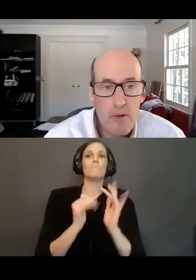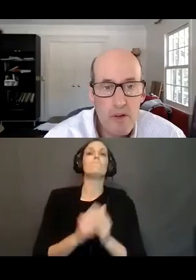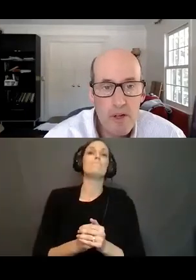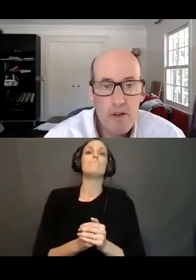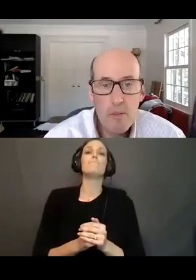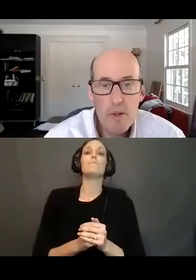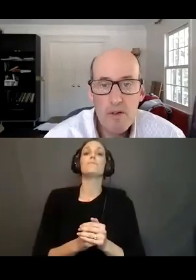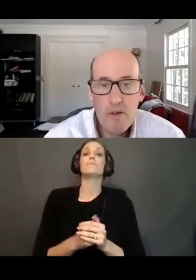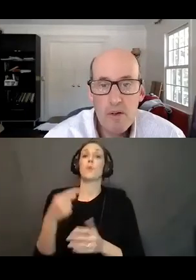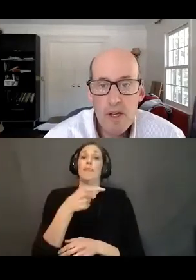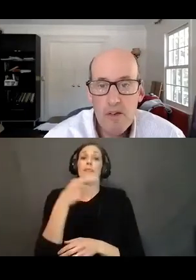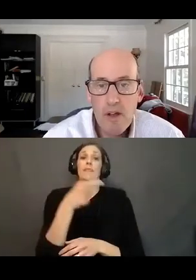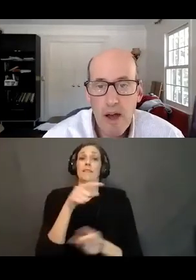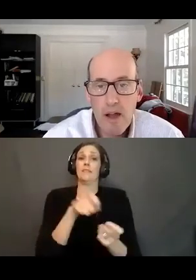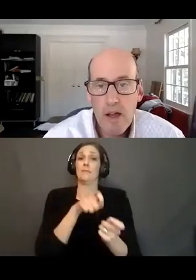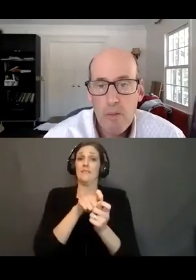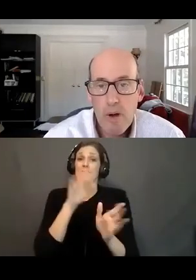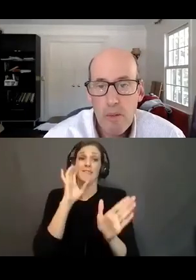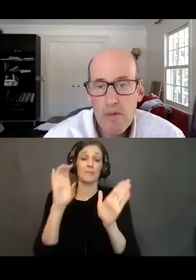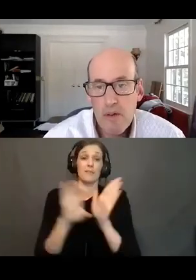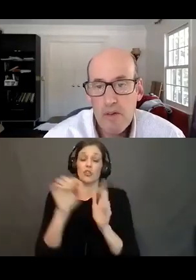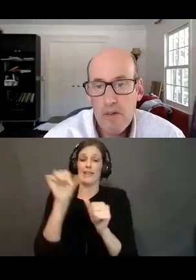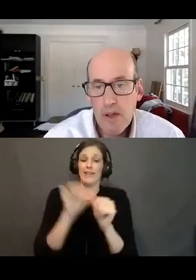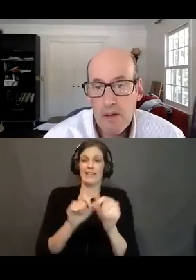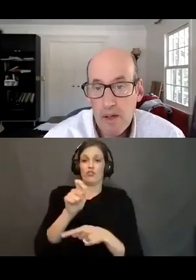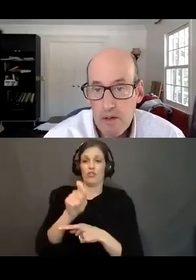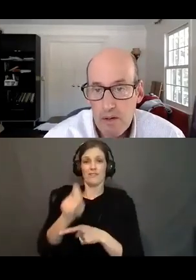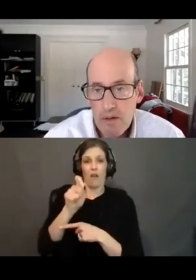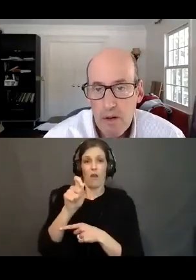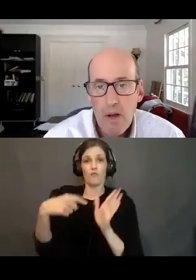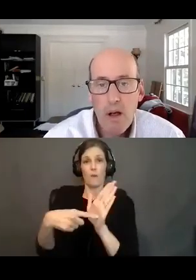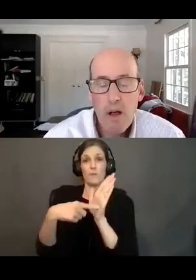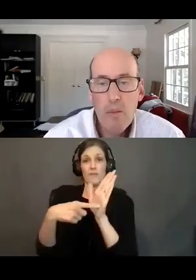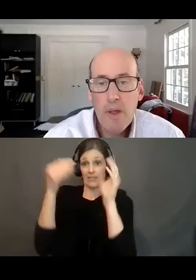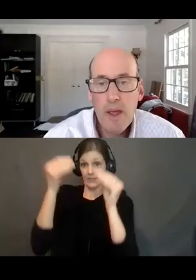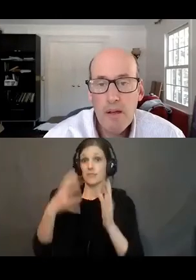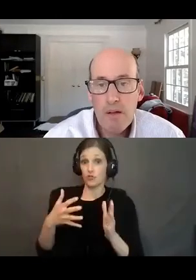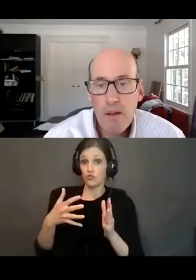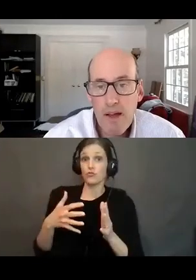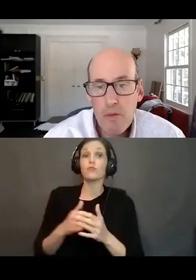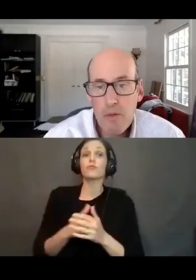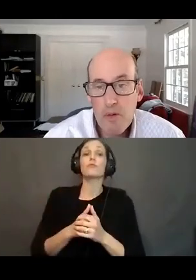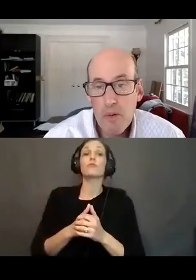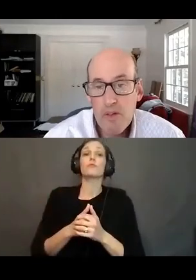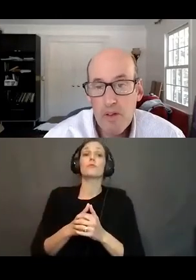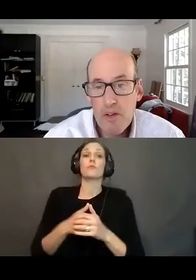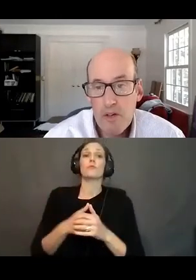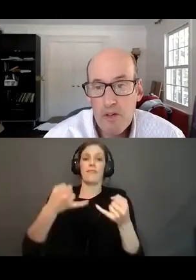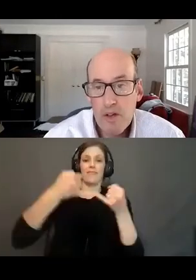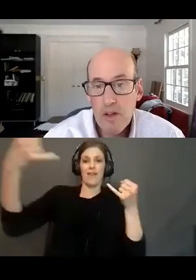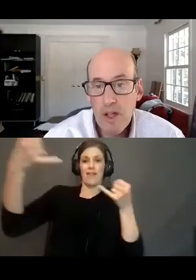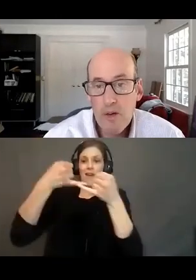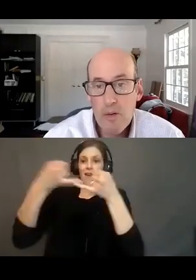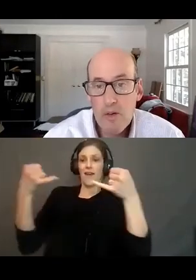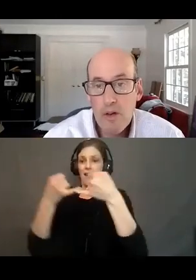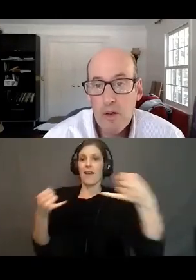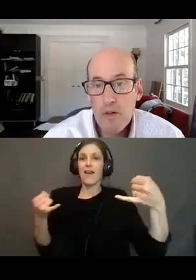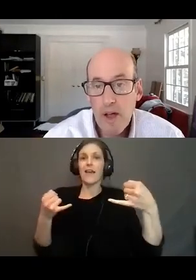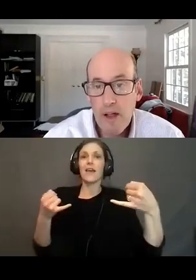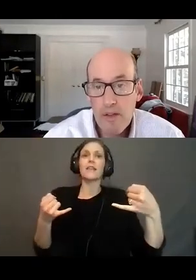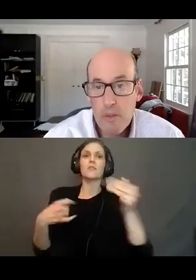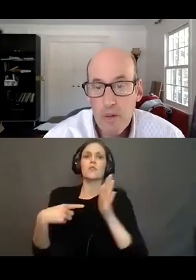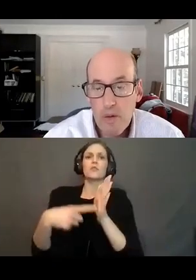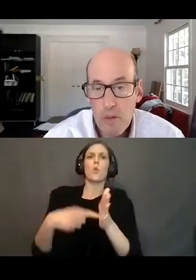this particular picture, each dot represents a teacher, and lines between the teachers indicate who's